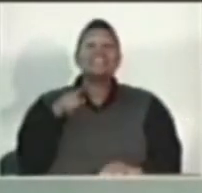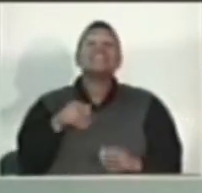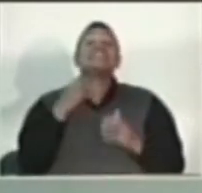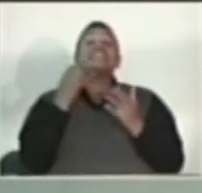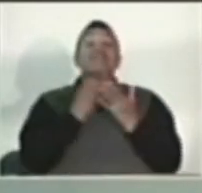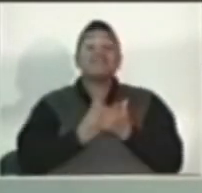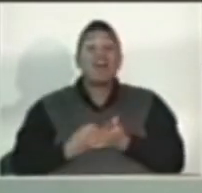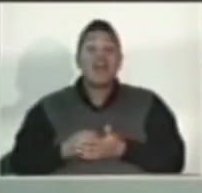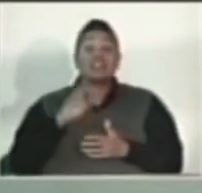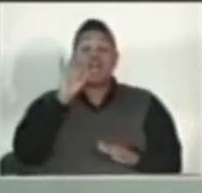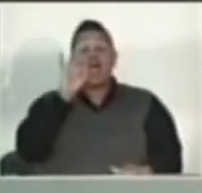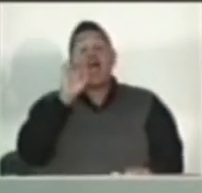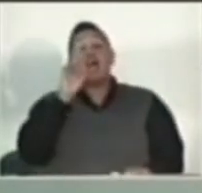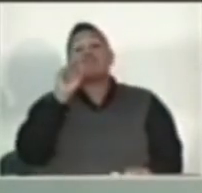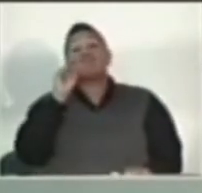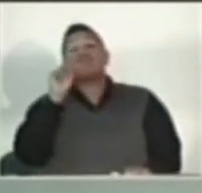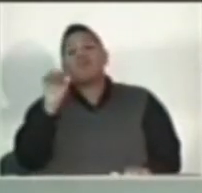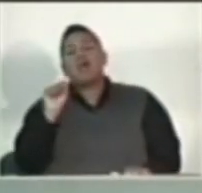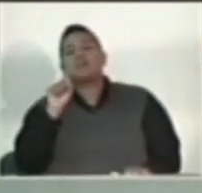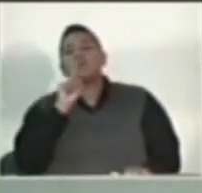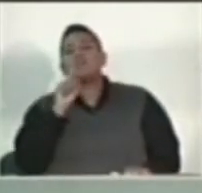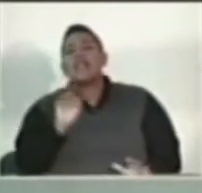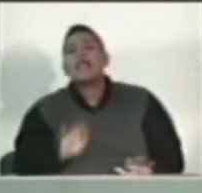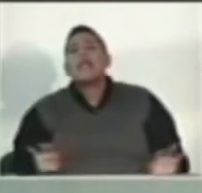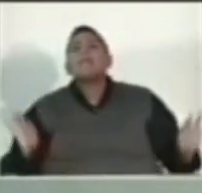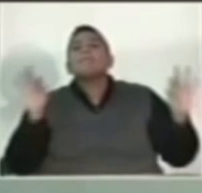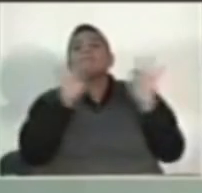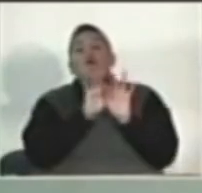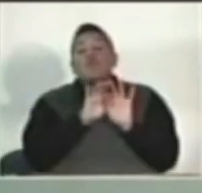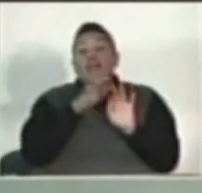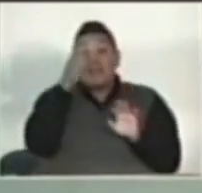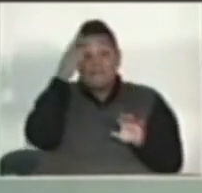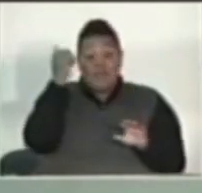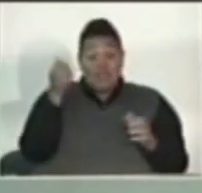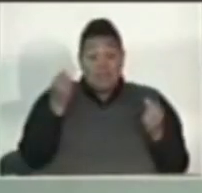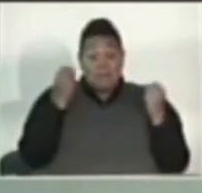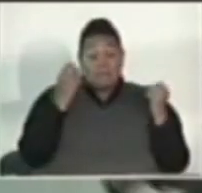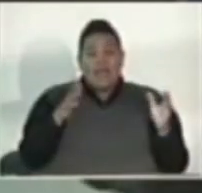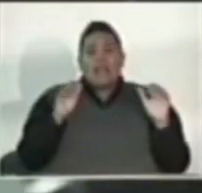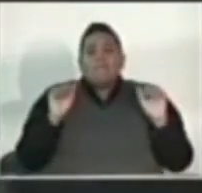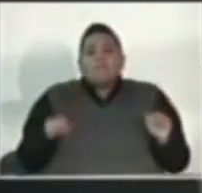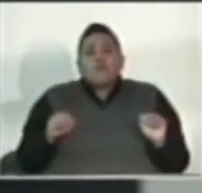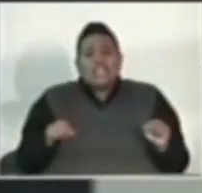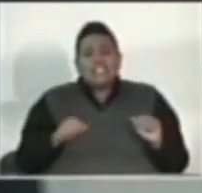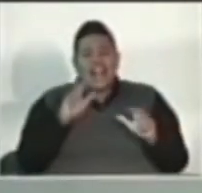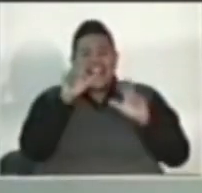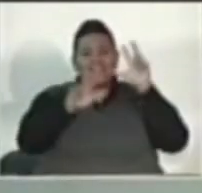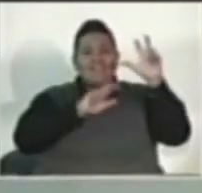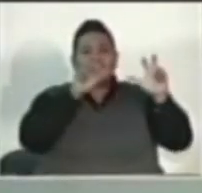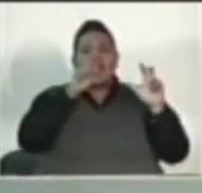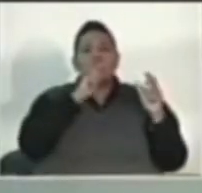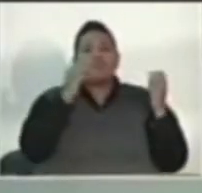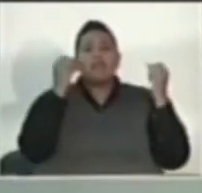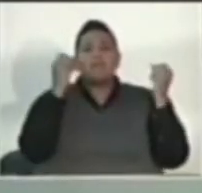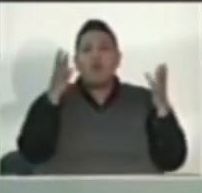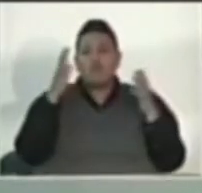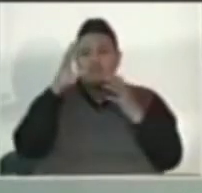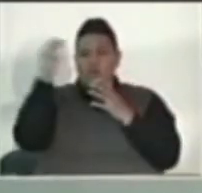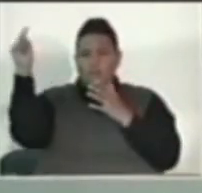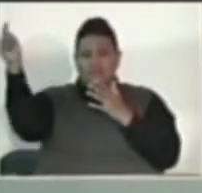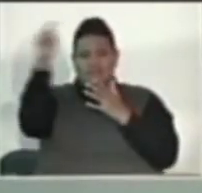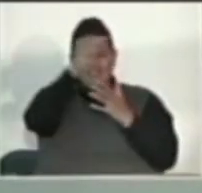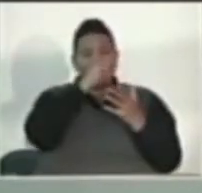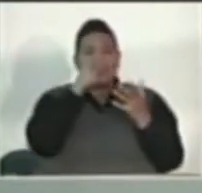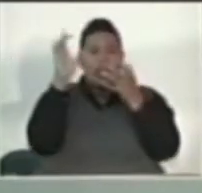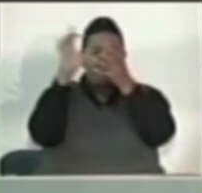These rankings, Mr. Speaker, are very important because many potential investors and multilateral partners